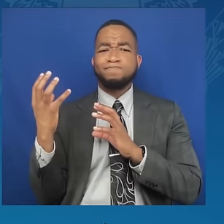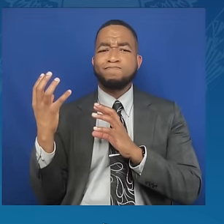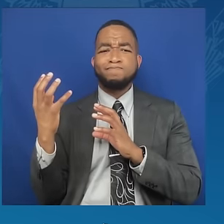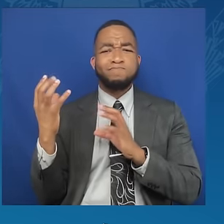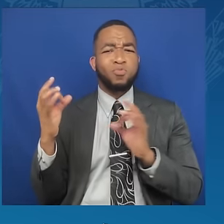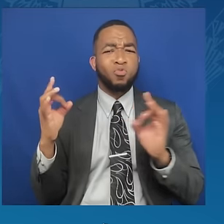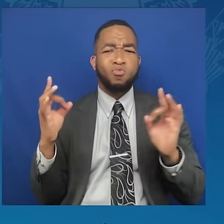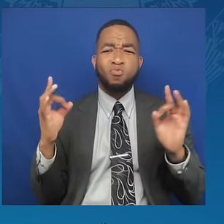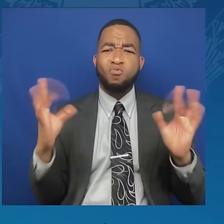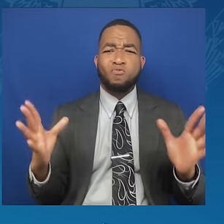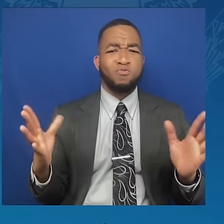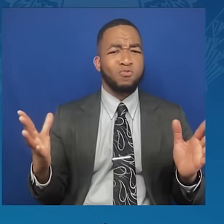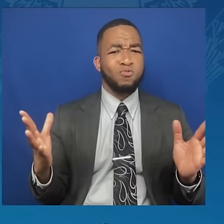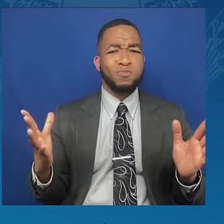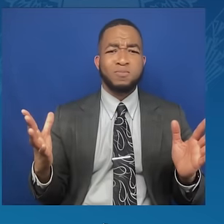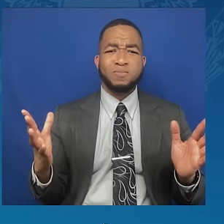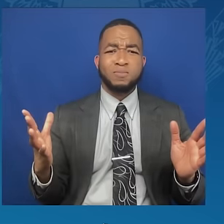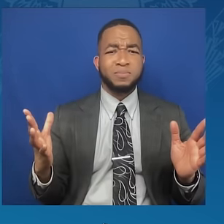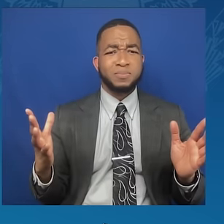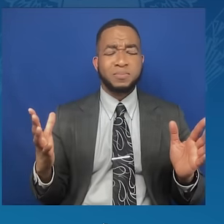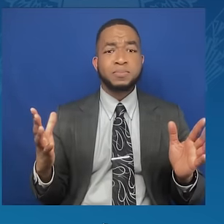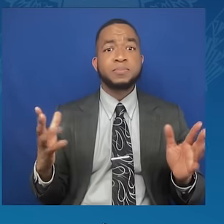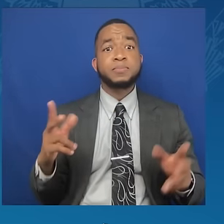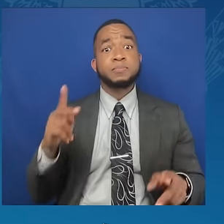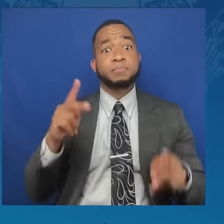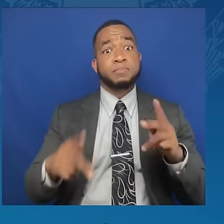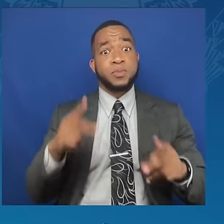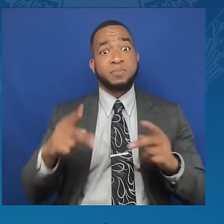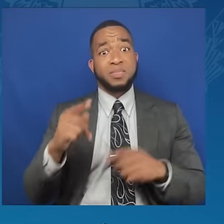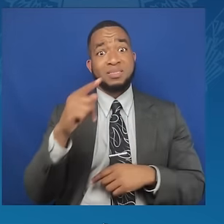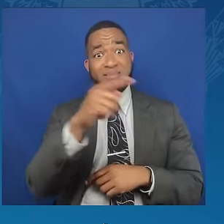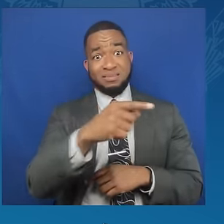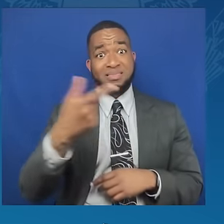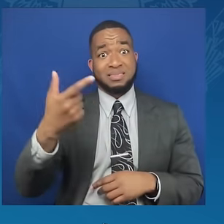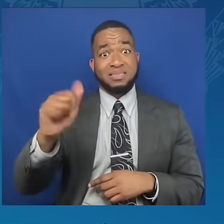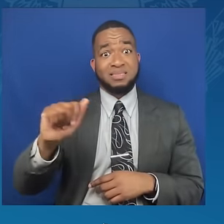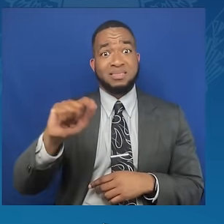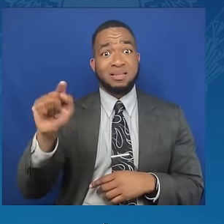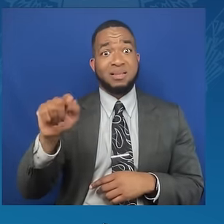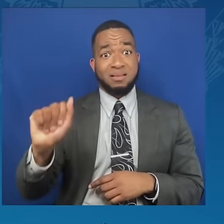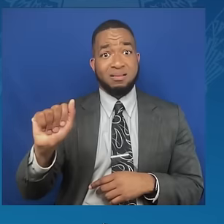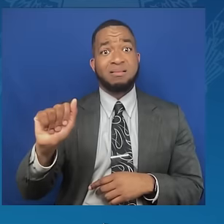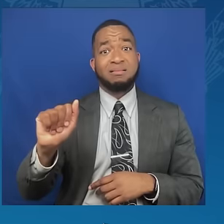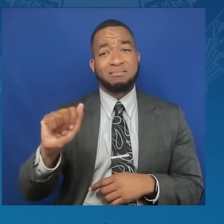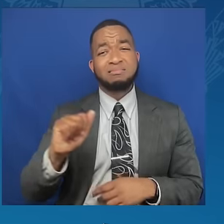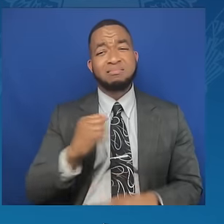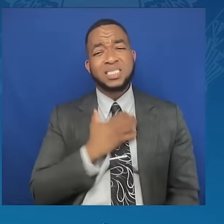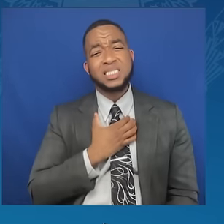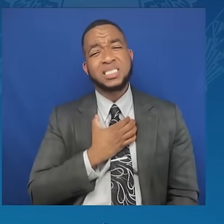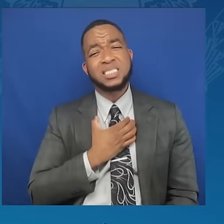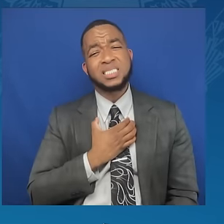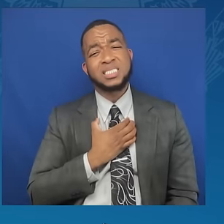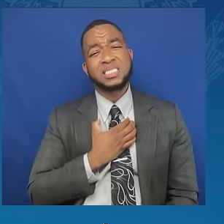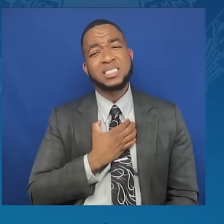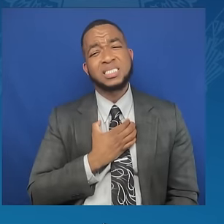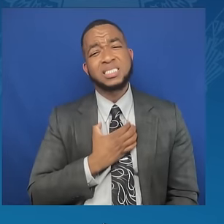People in Gaza are starving. The conditions are